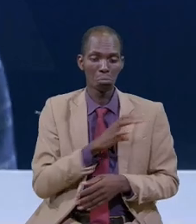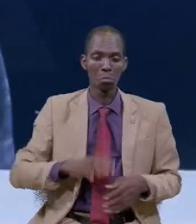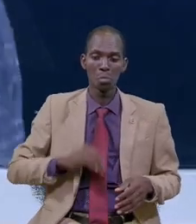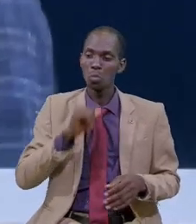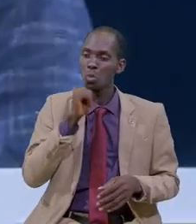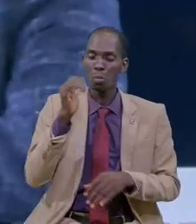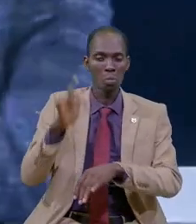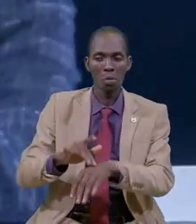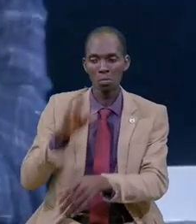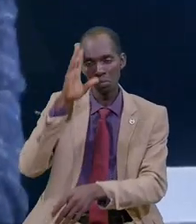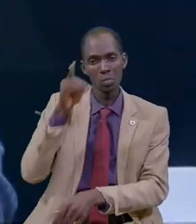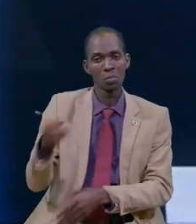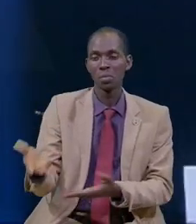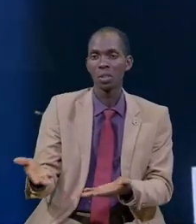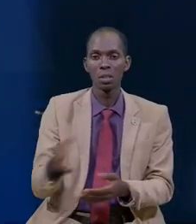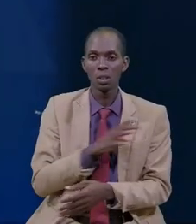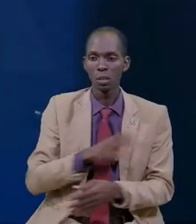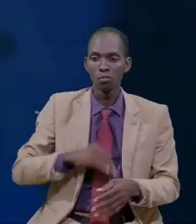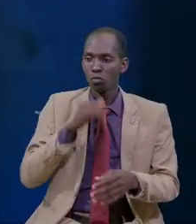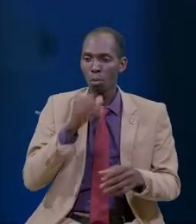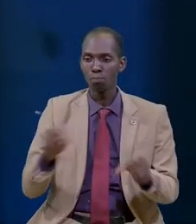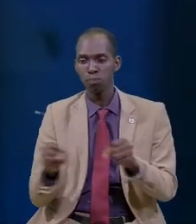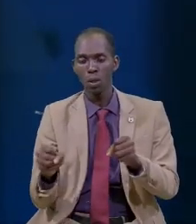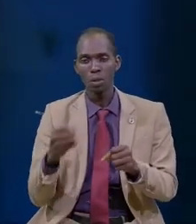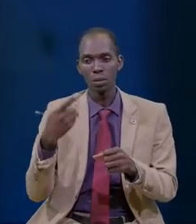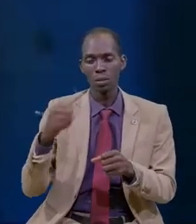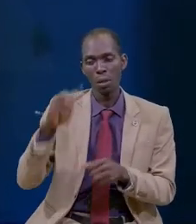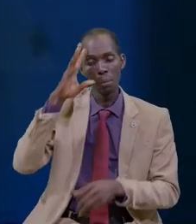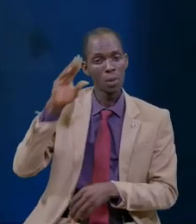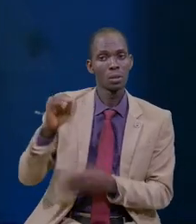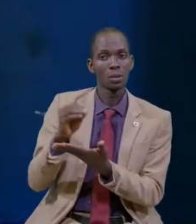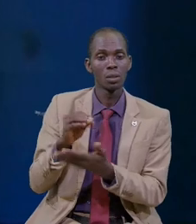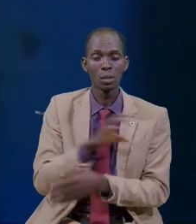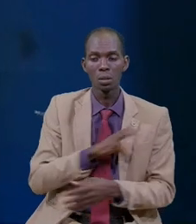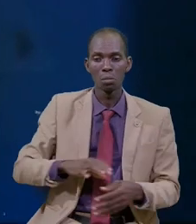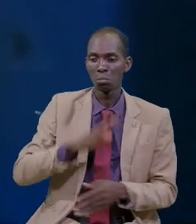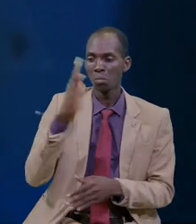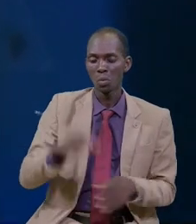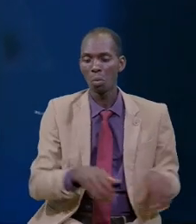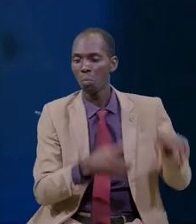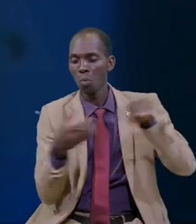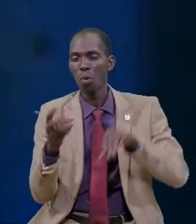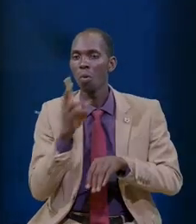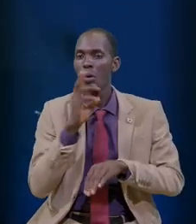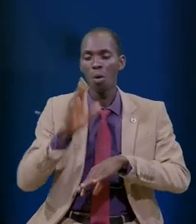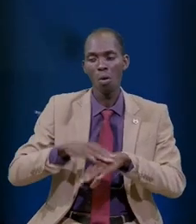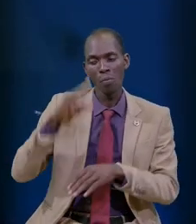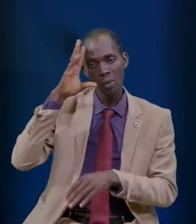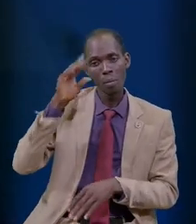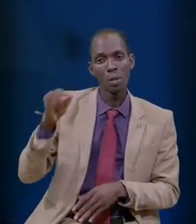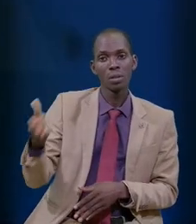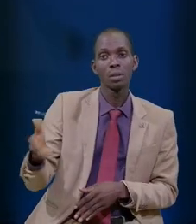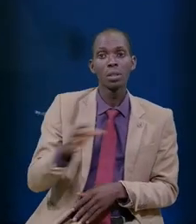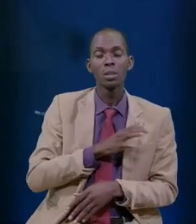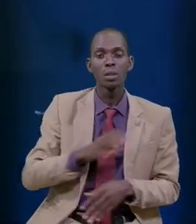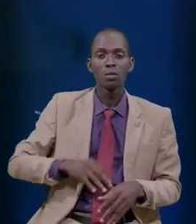n'a pas pu, il n'a pas touché cet homme. Him. Il l'a pas secoué. He didn't pour water on him. Il n'a pas versé de l'eau sur lui. He didn't smear